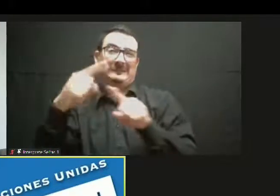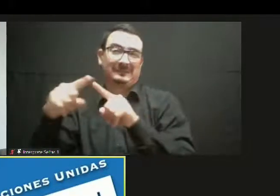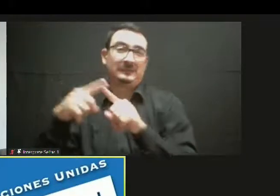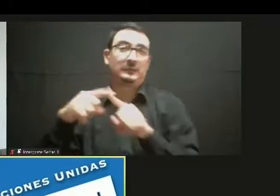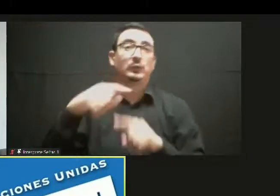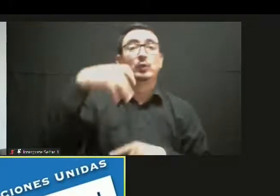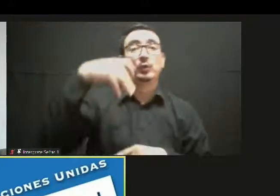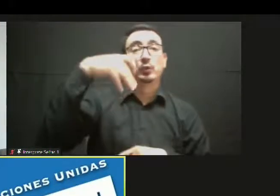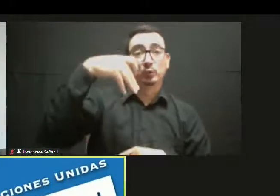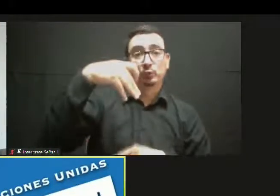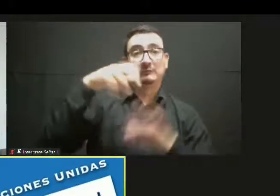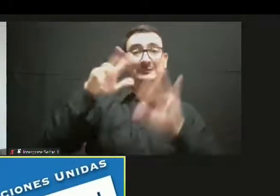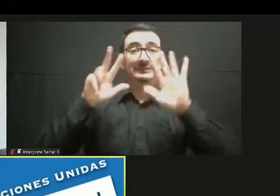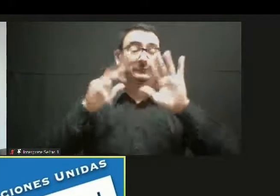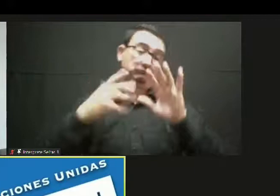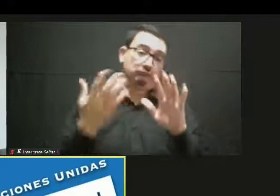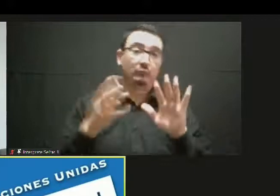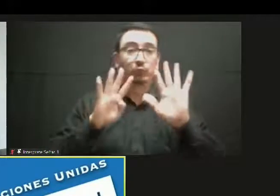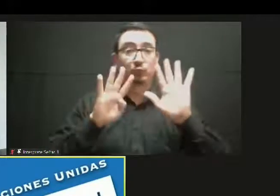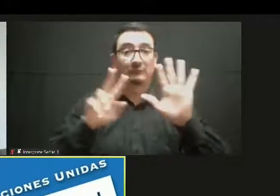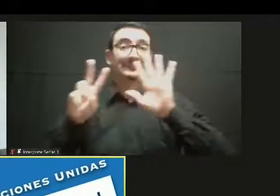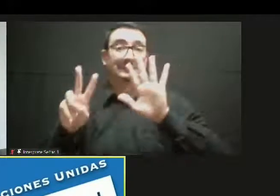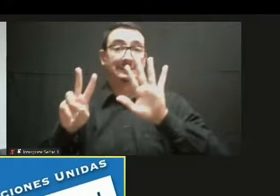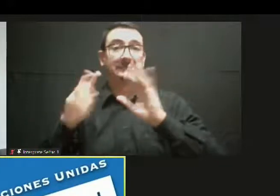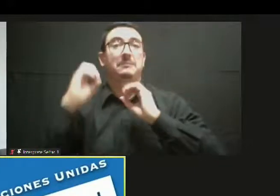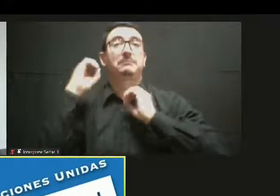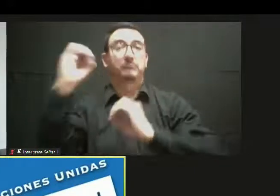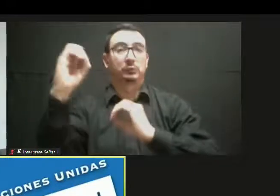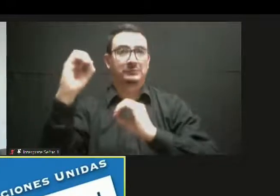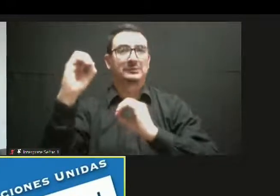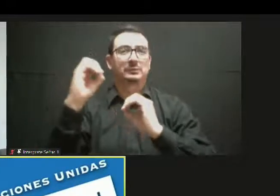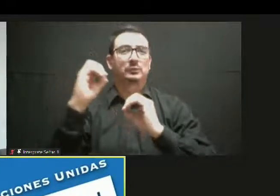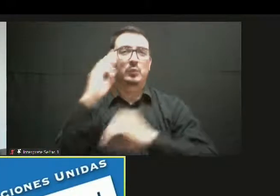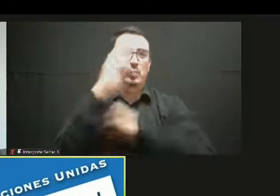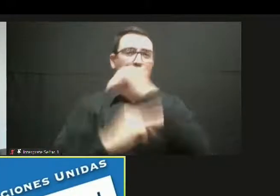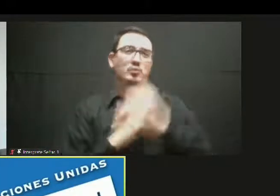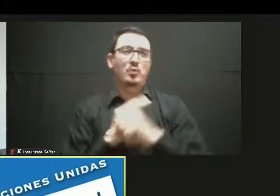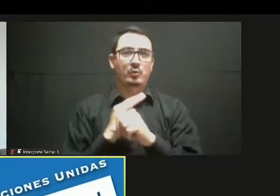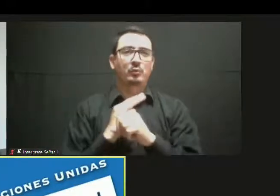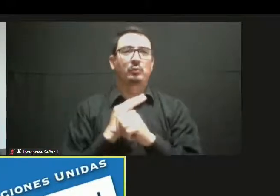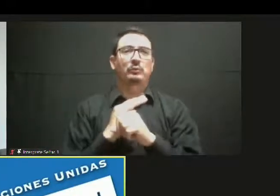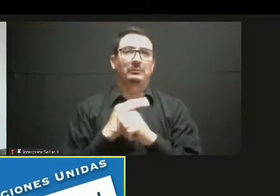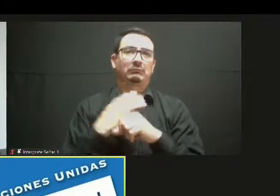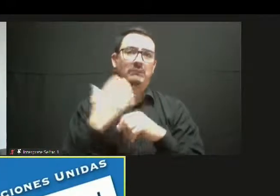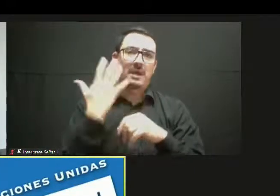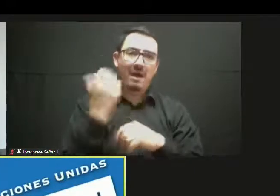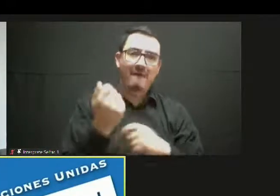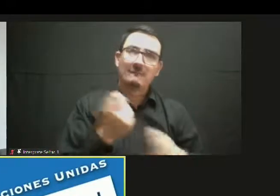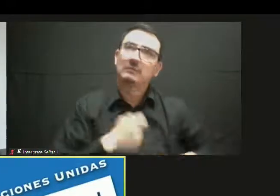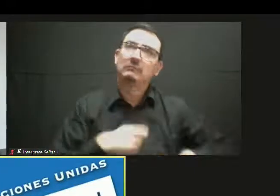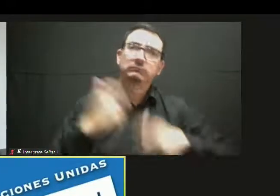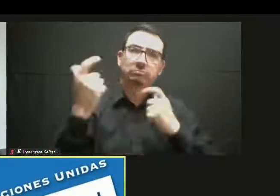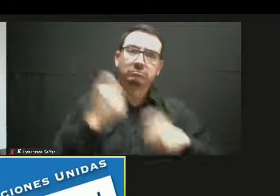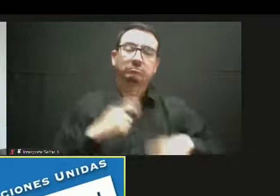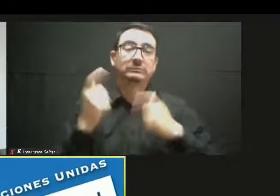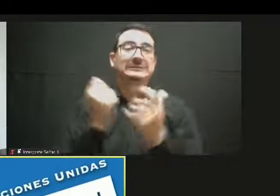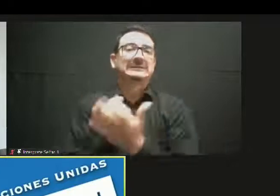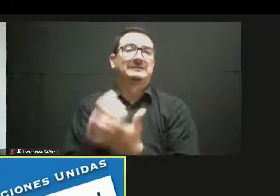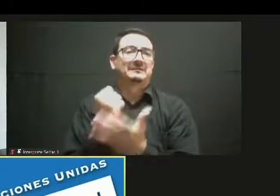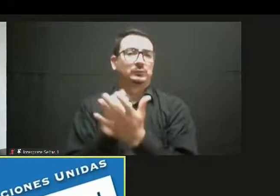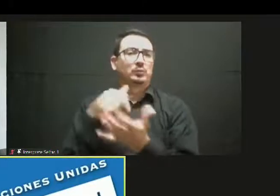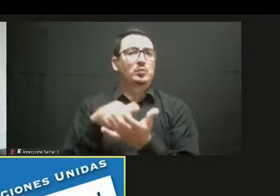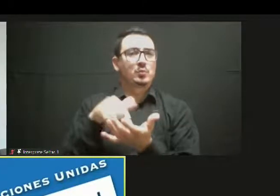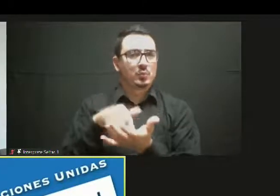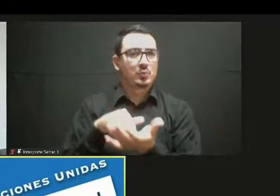exports only account for 21% of global exports. So in that sense, there's still a lot of room to increase